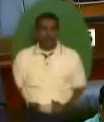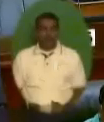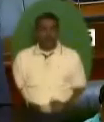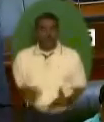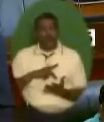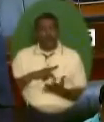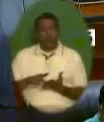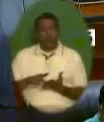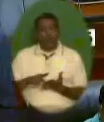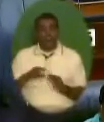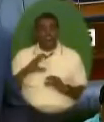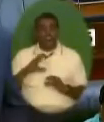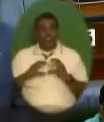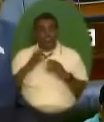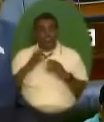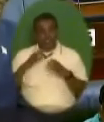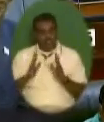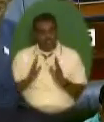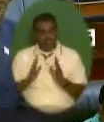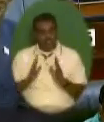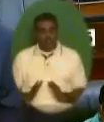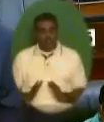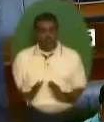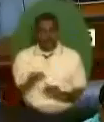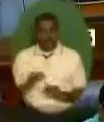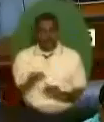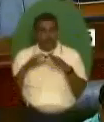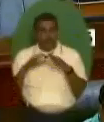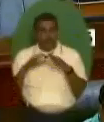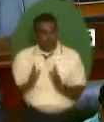Payment to contractors. Once again, Mr. Speaker,